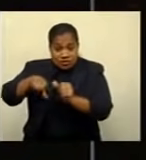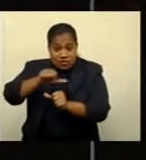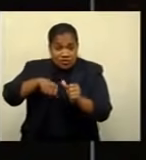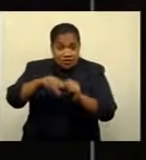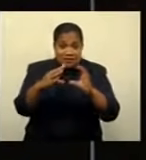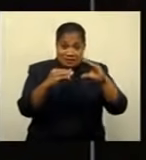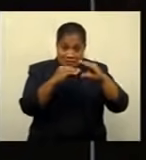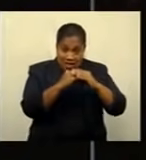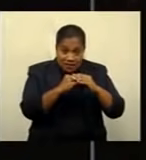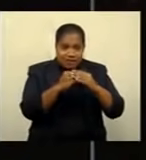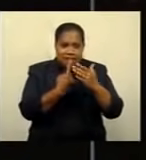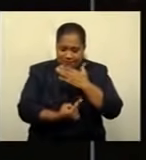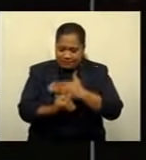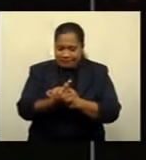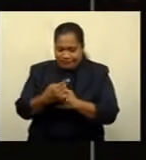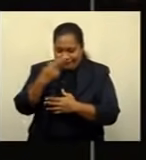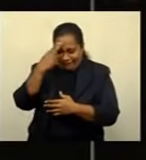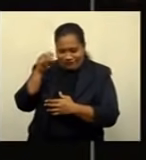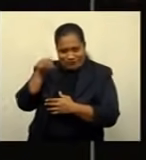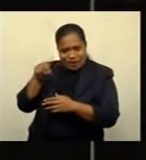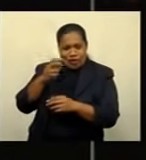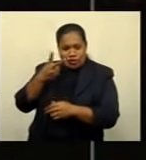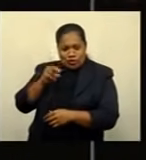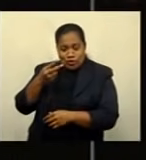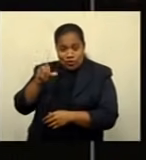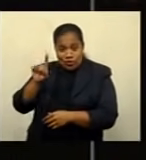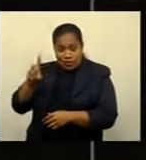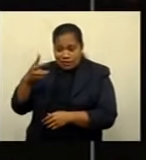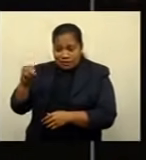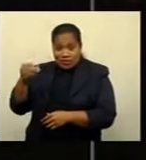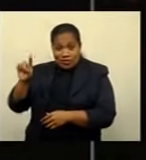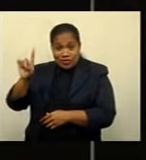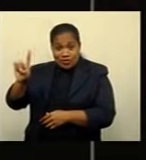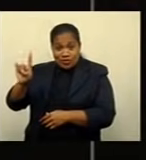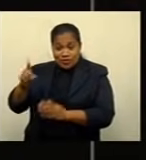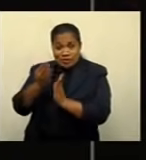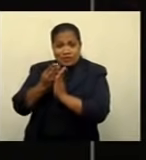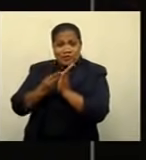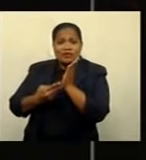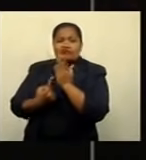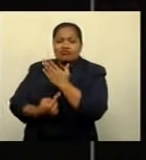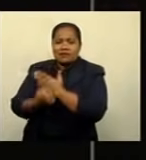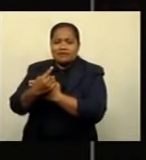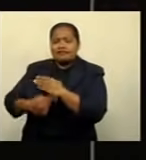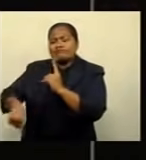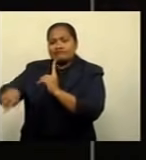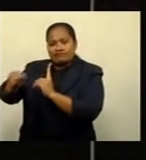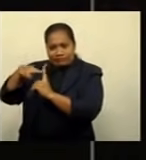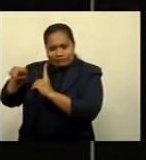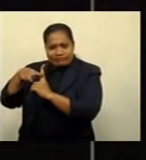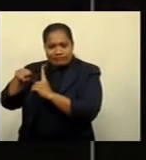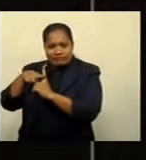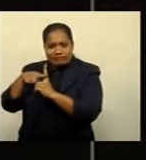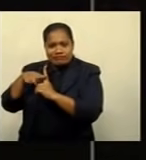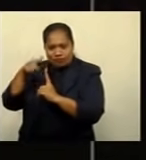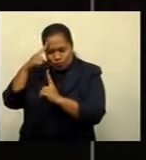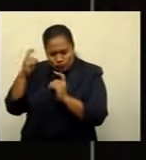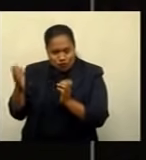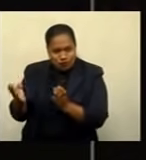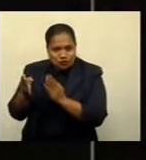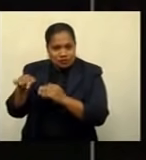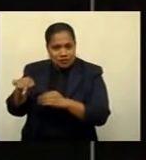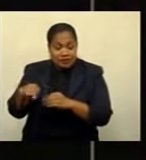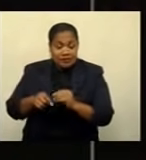has labelled the 2021-2022 budget as positive, innovative and creative. Chair Rakesh Ram has welcomed